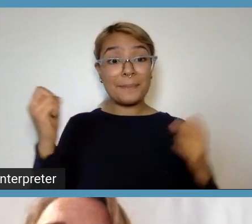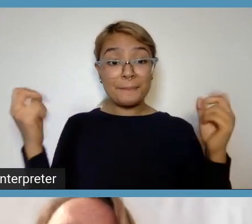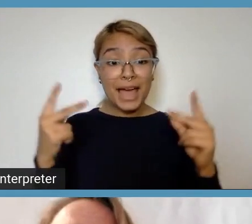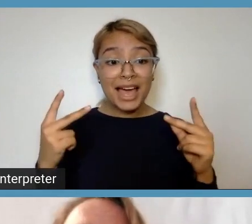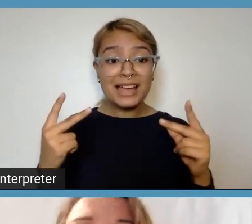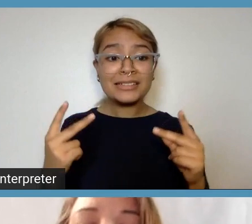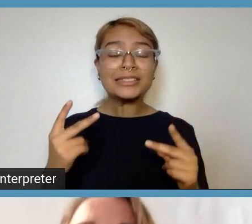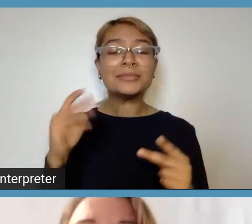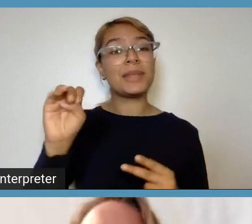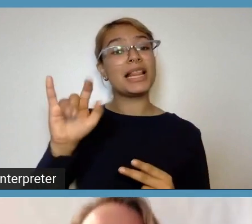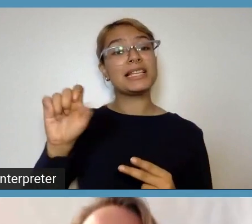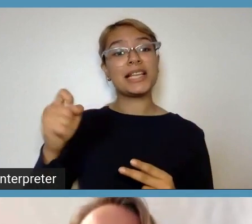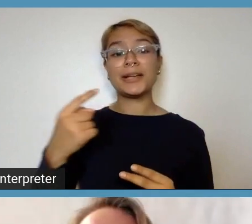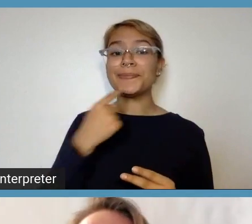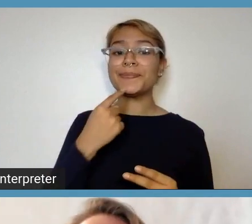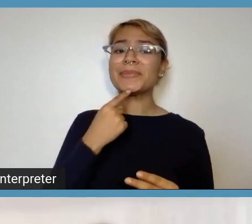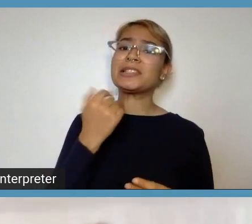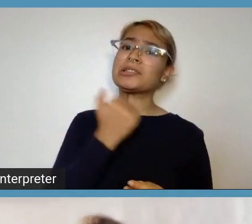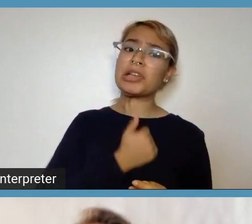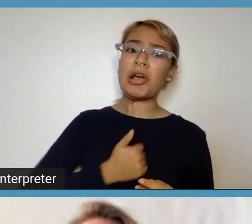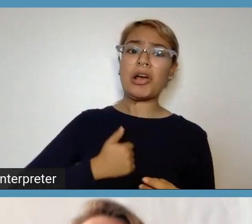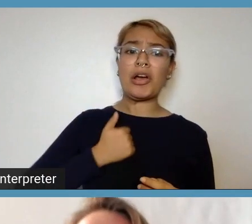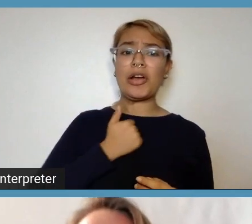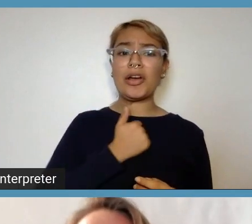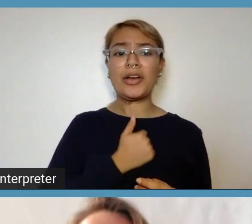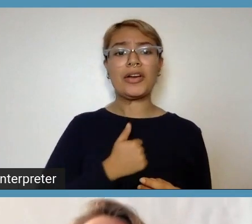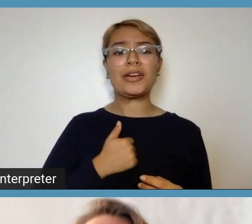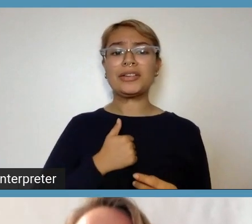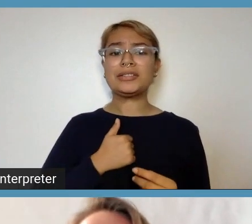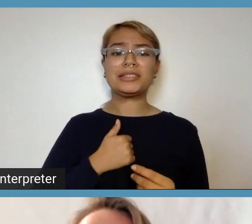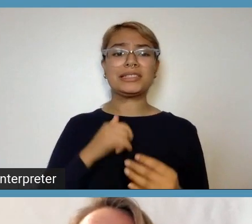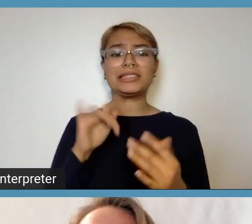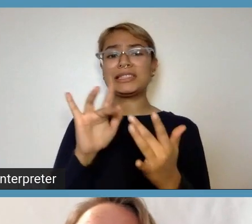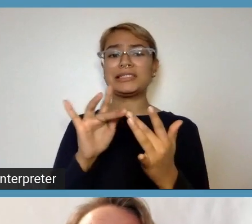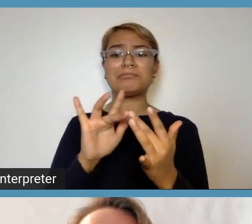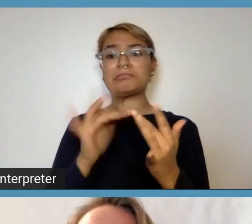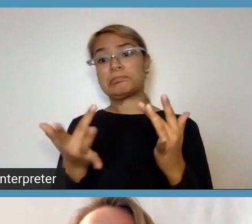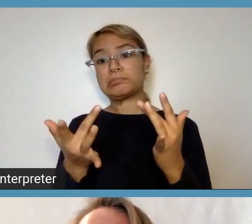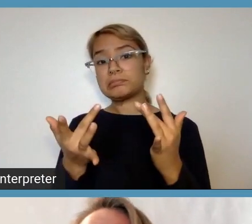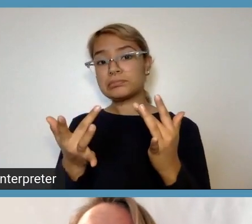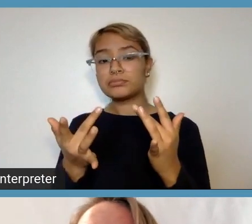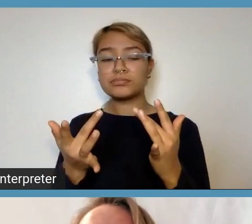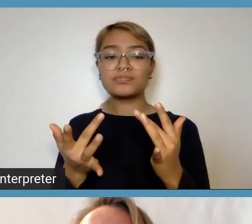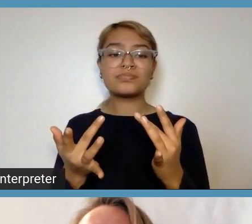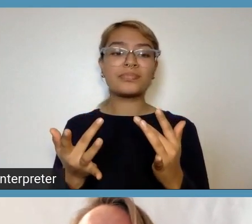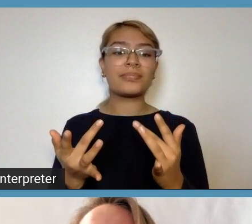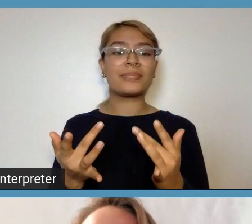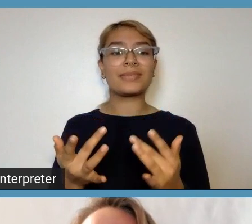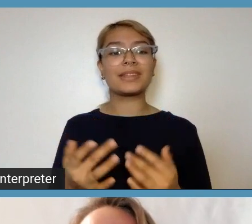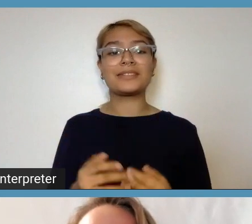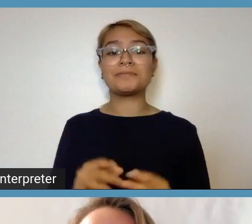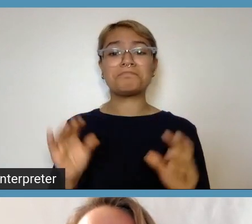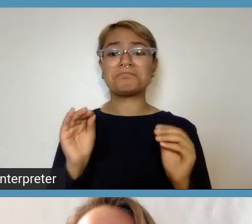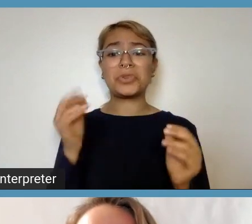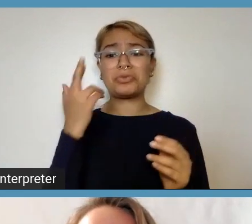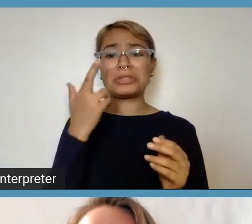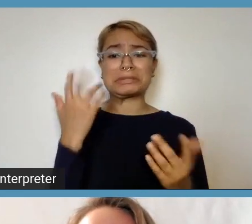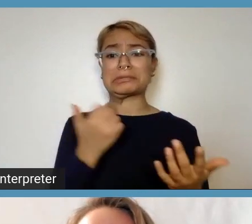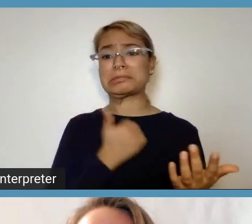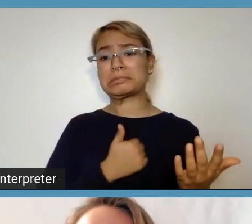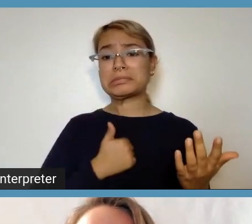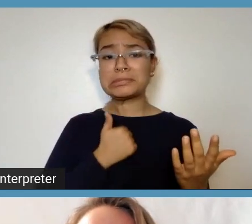I'm sorry. I decided to just go out. No reason. Sorry.